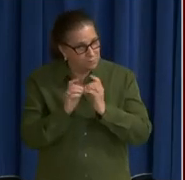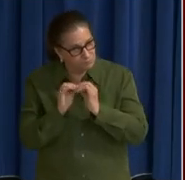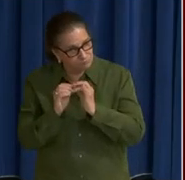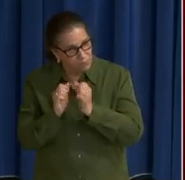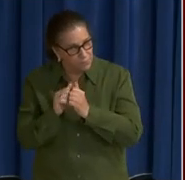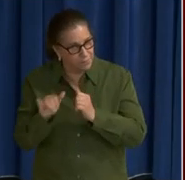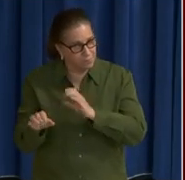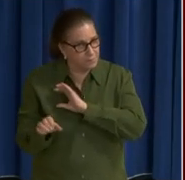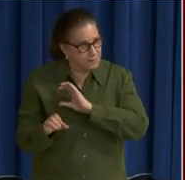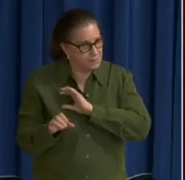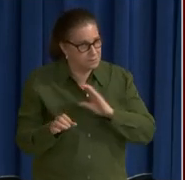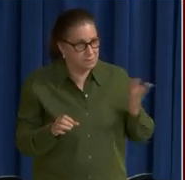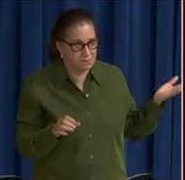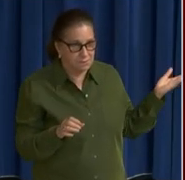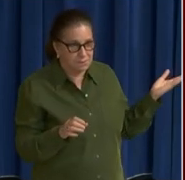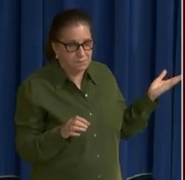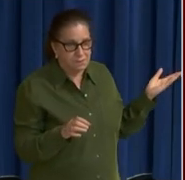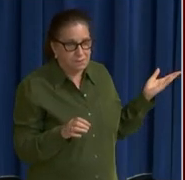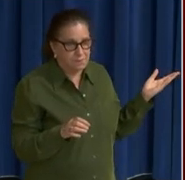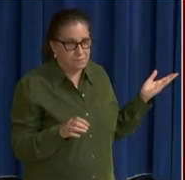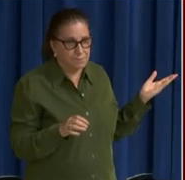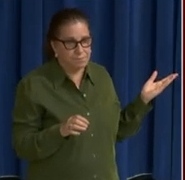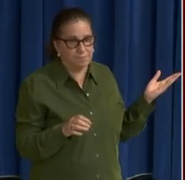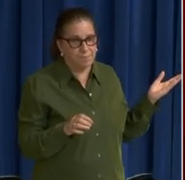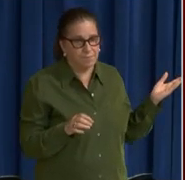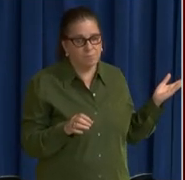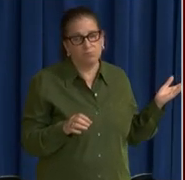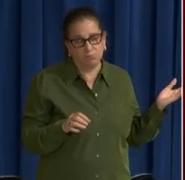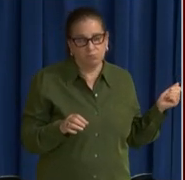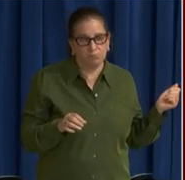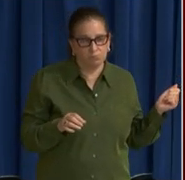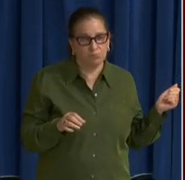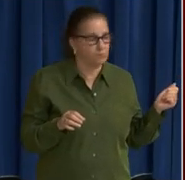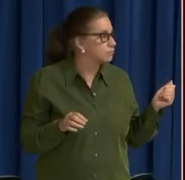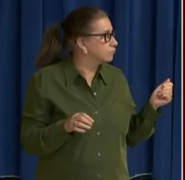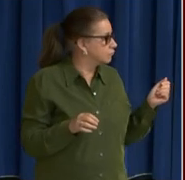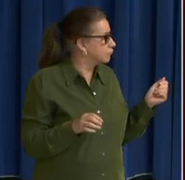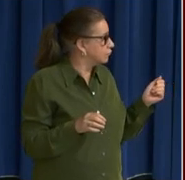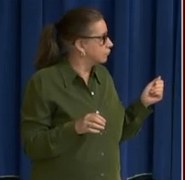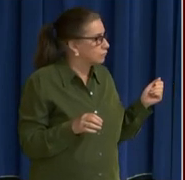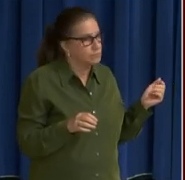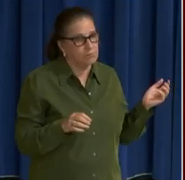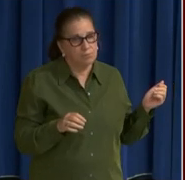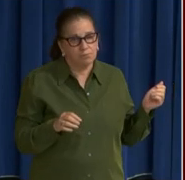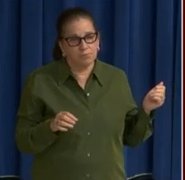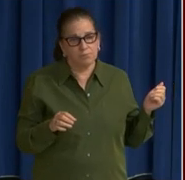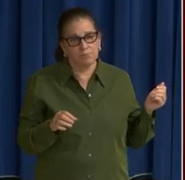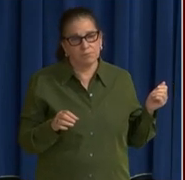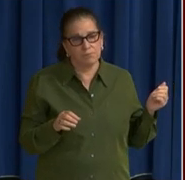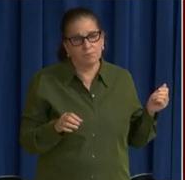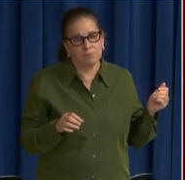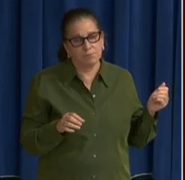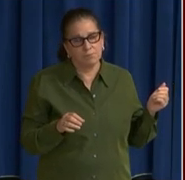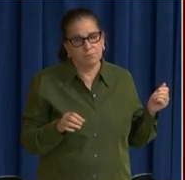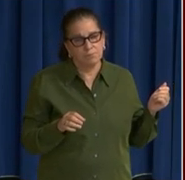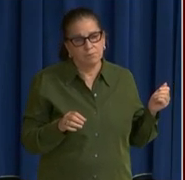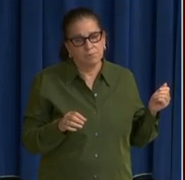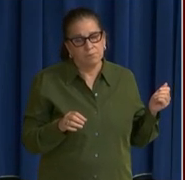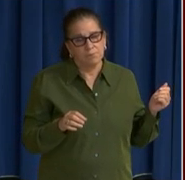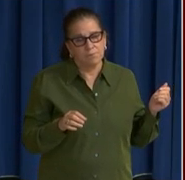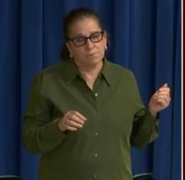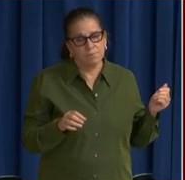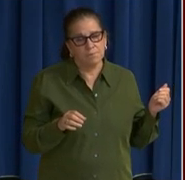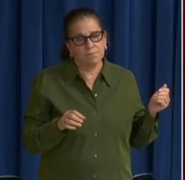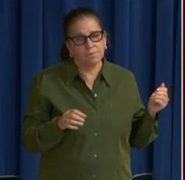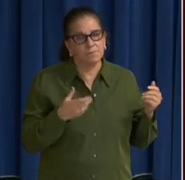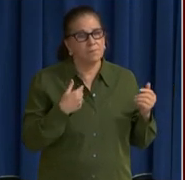Okay. We'll make it available. It'll be on the Deputy Mayor for Public Safety and Justice, as we have done in